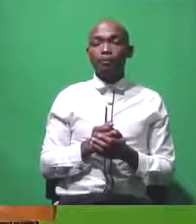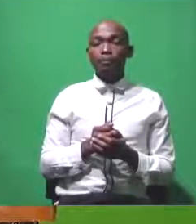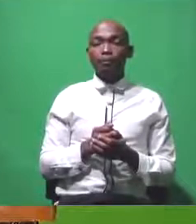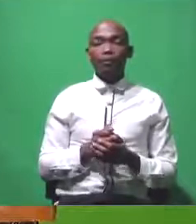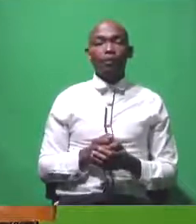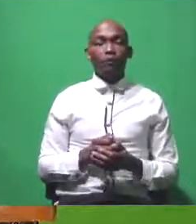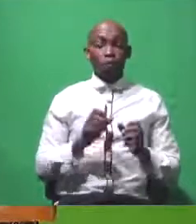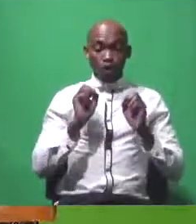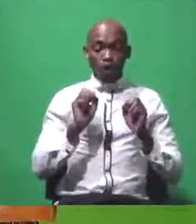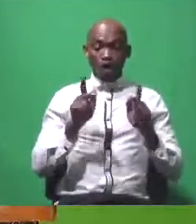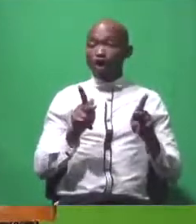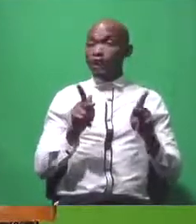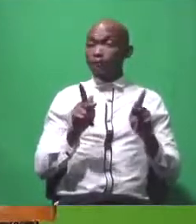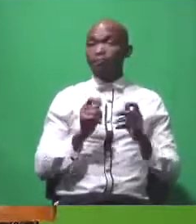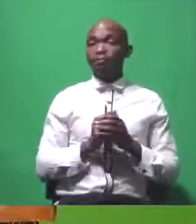Okay.